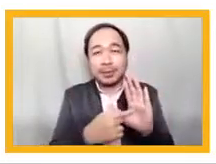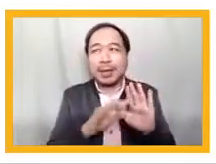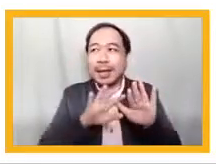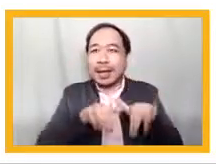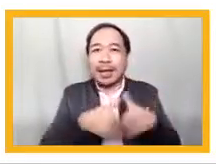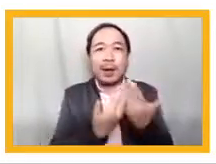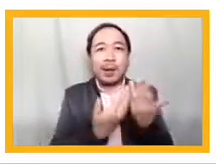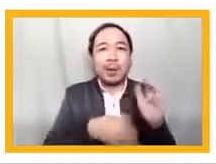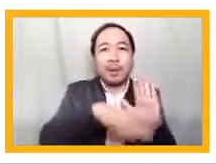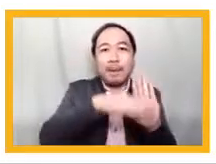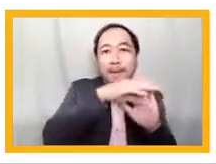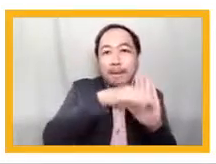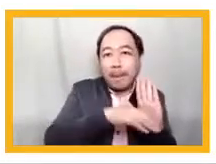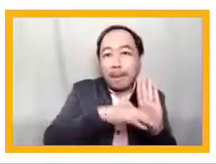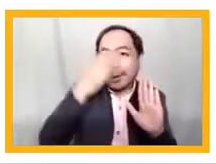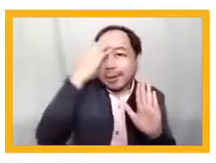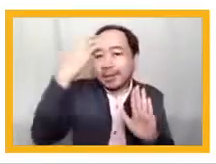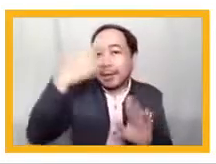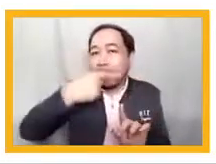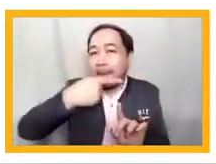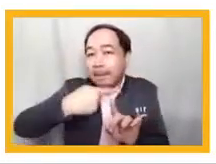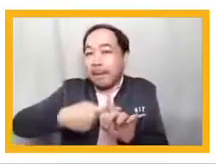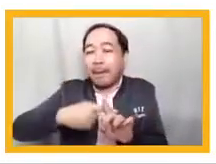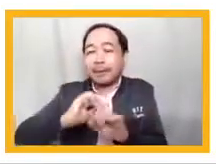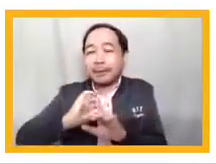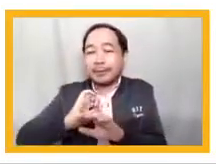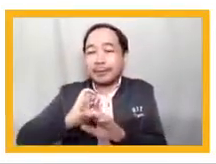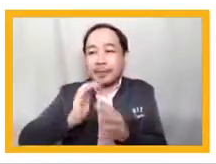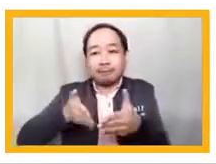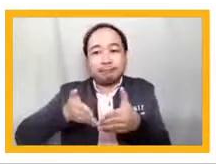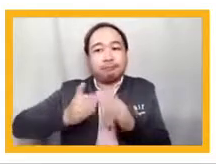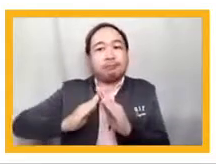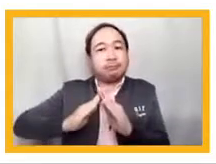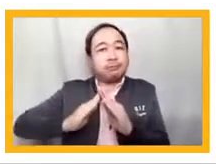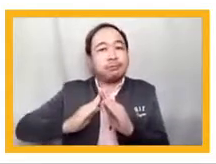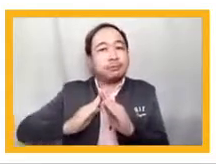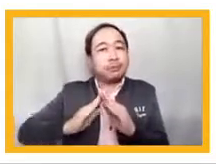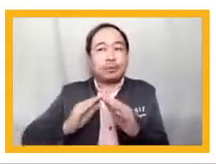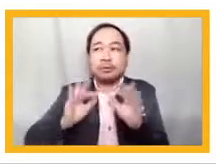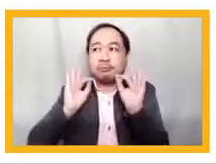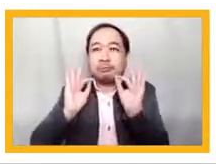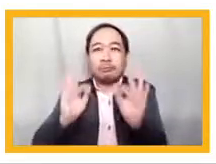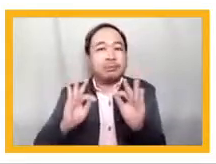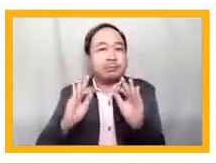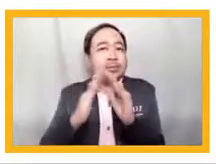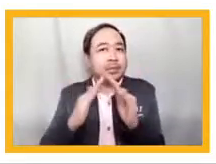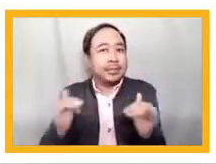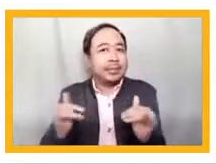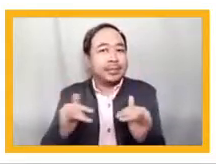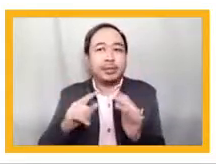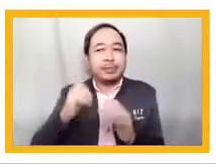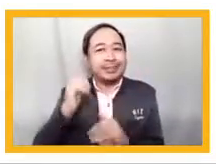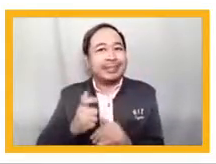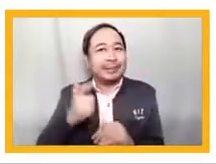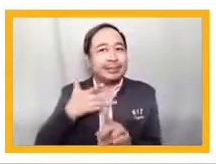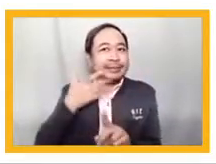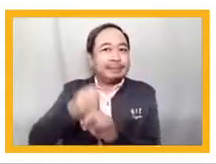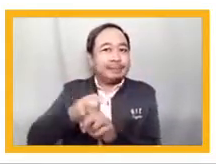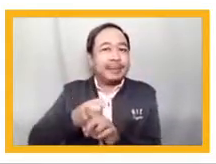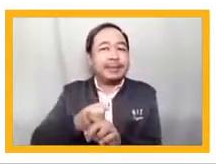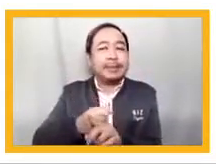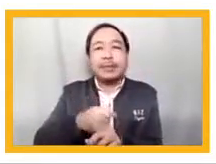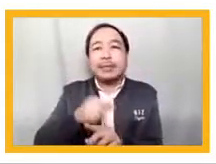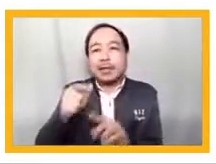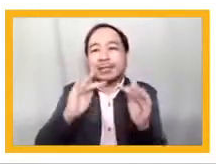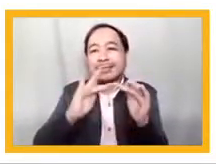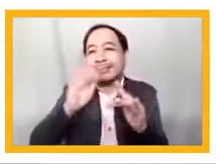a dedicated institute has really sparked the impact of cyber education and